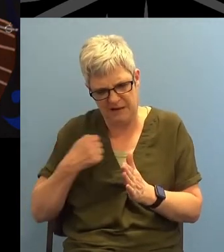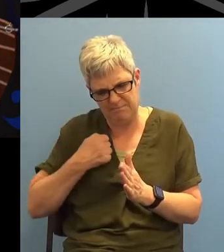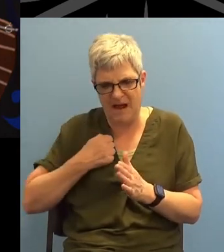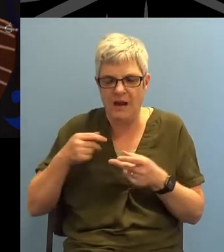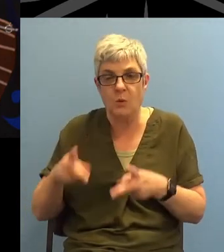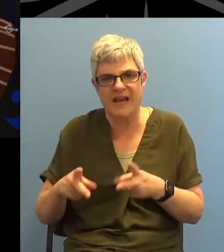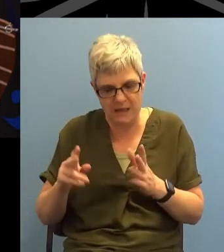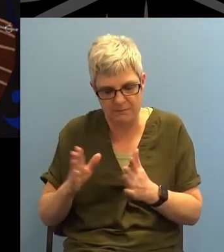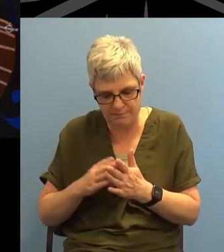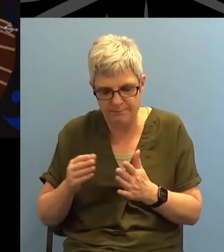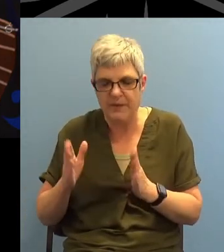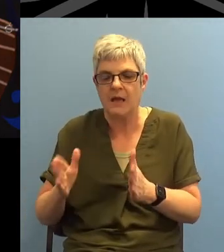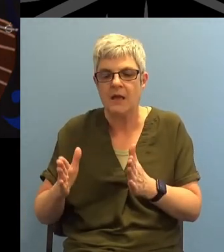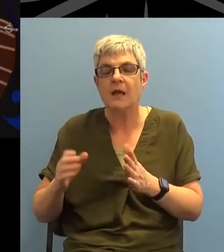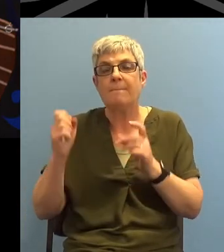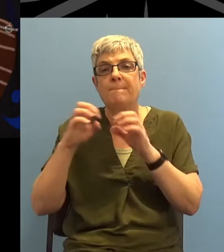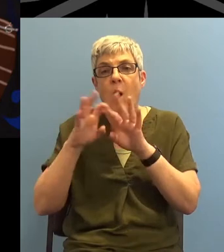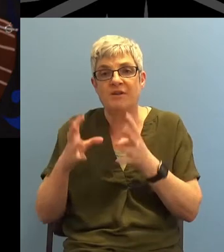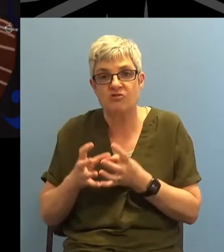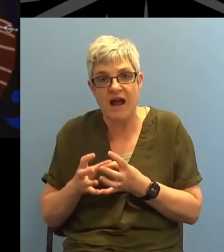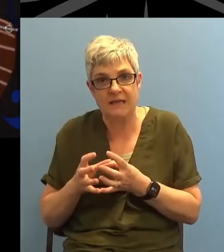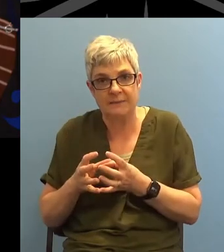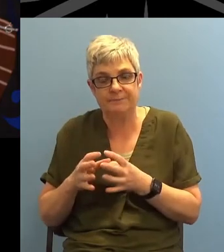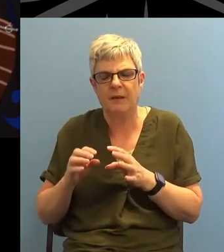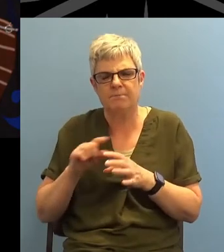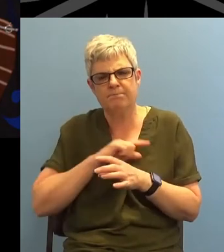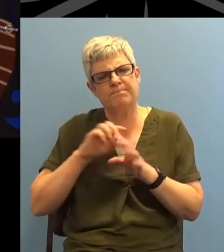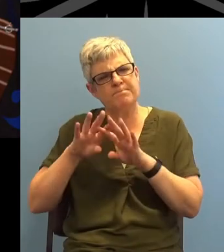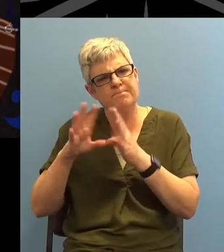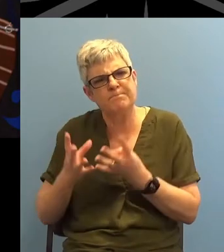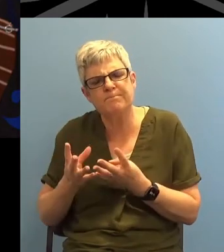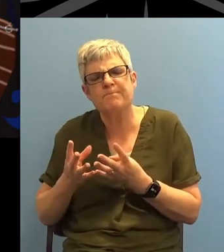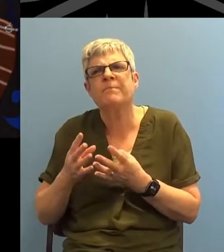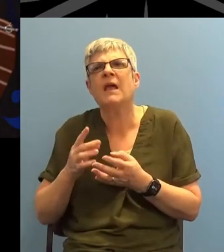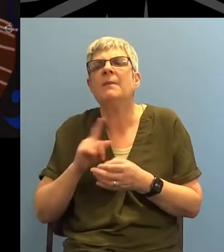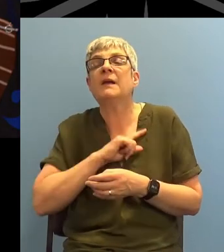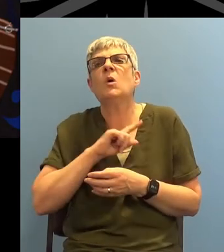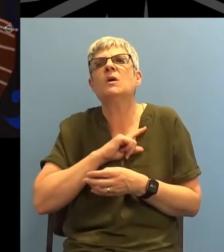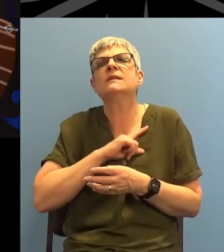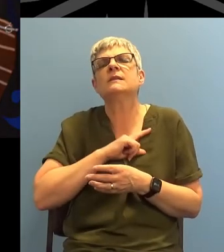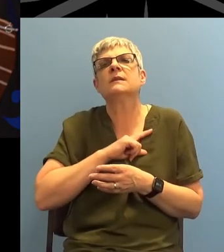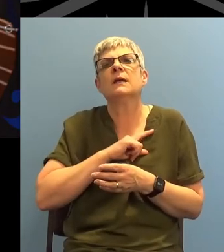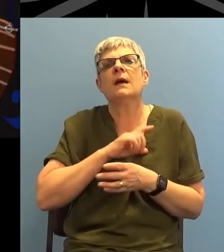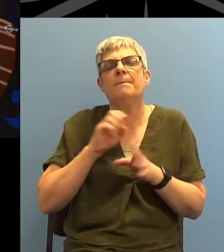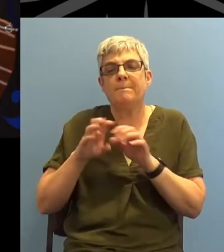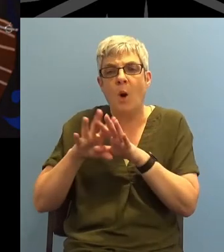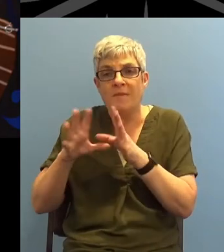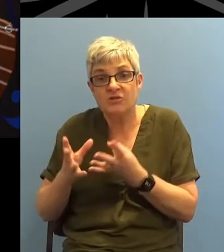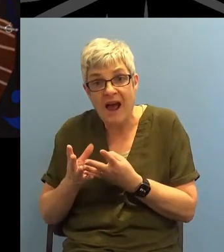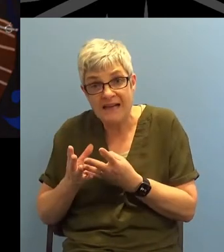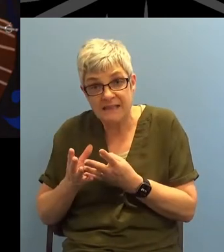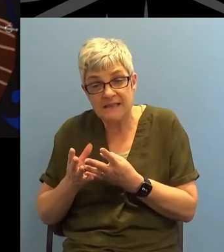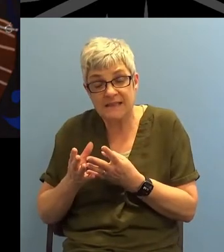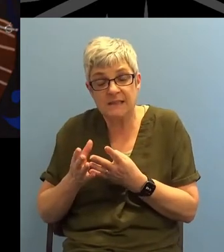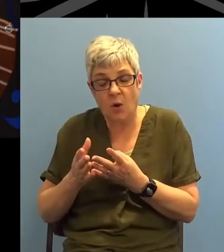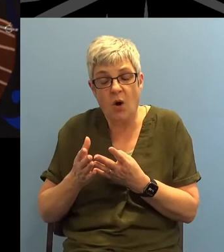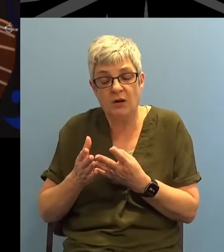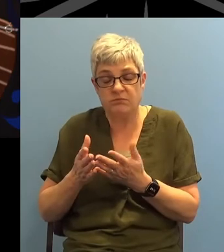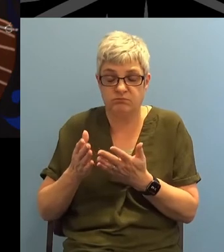shorthand as pomegranates. Why is that? Because pomegranates, or at least